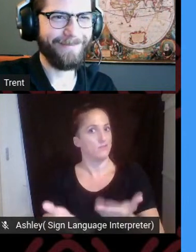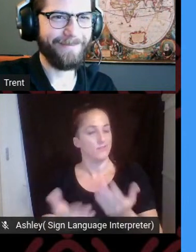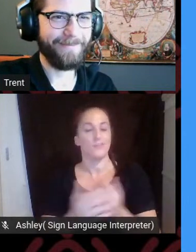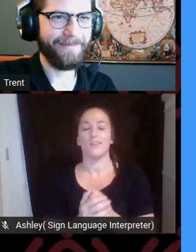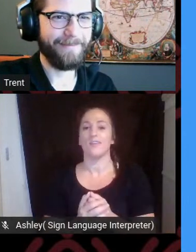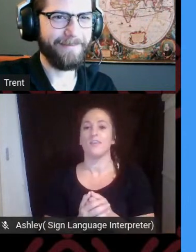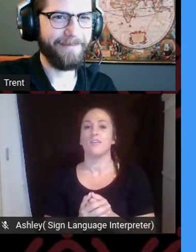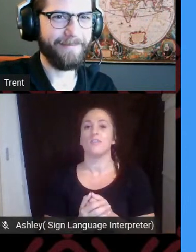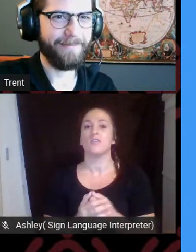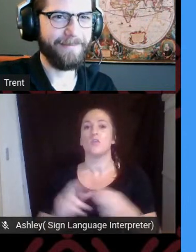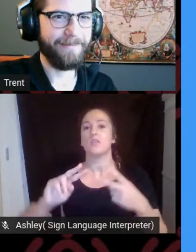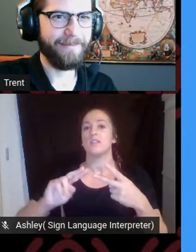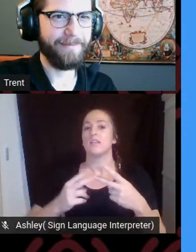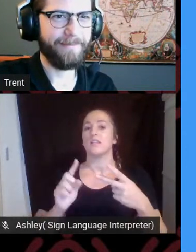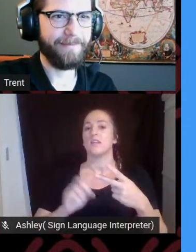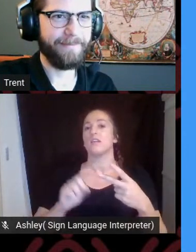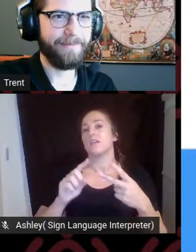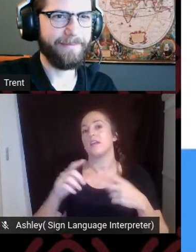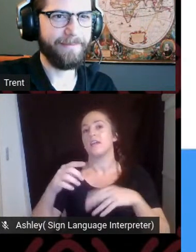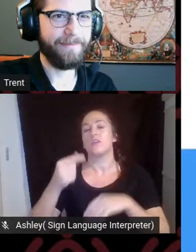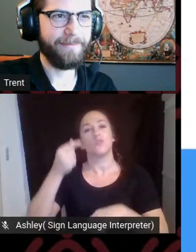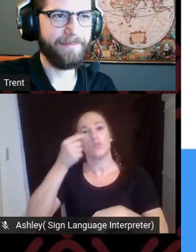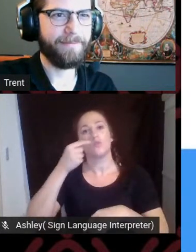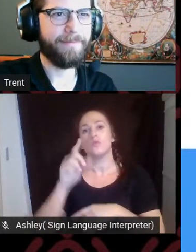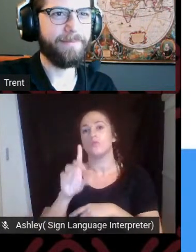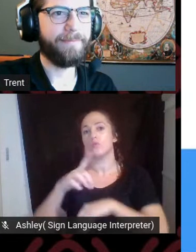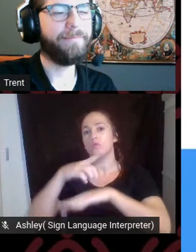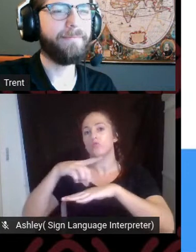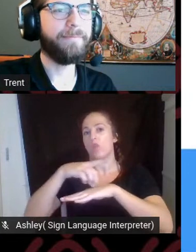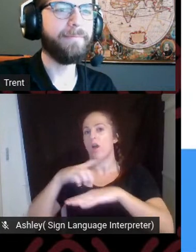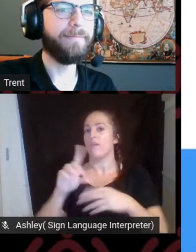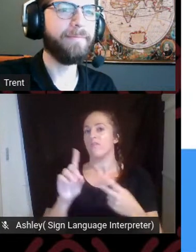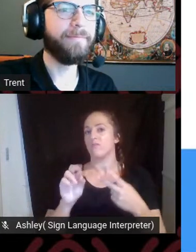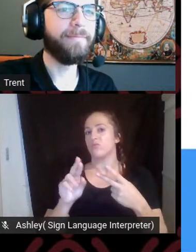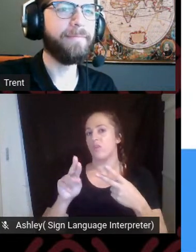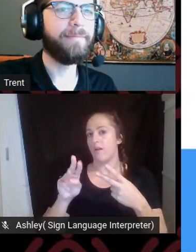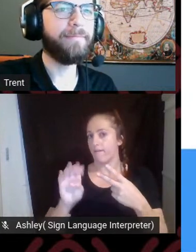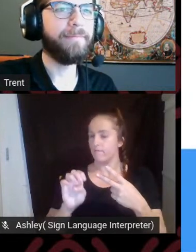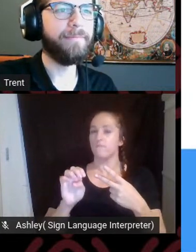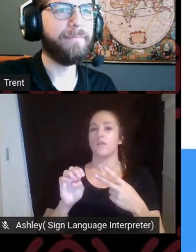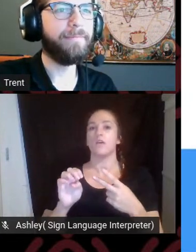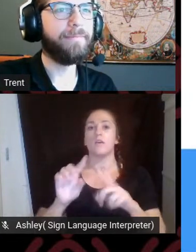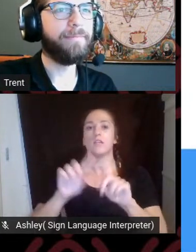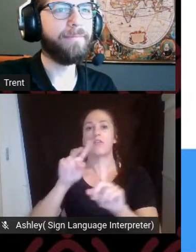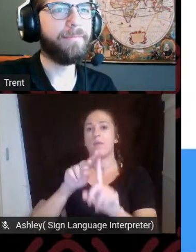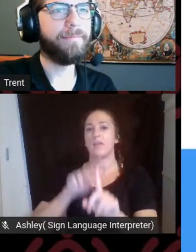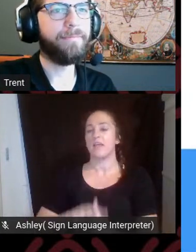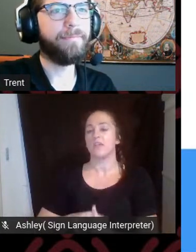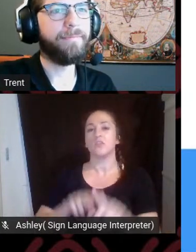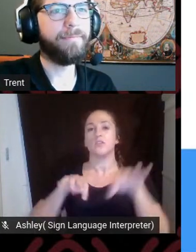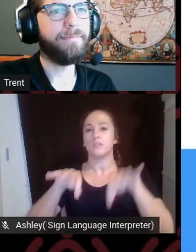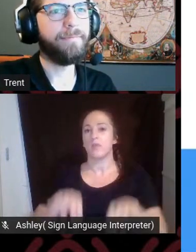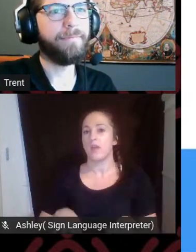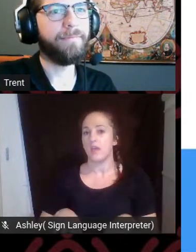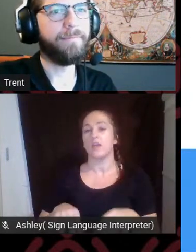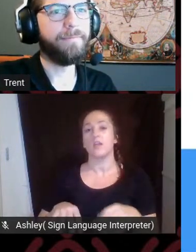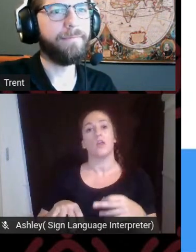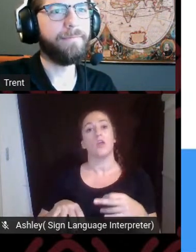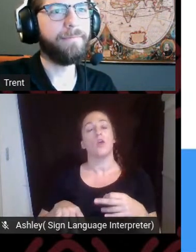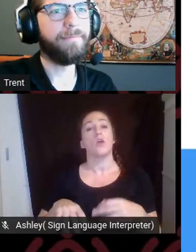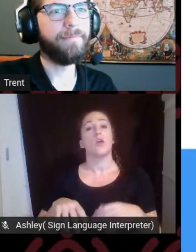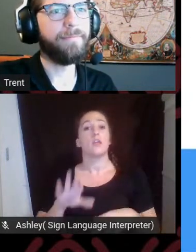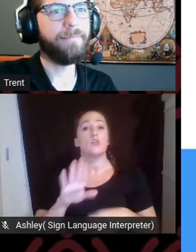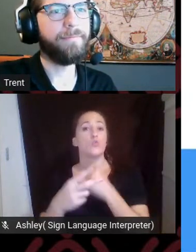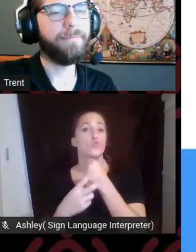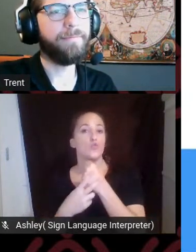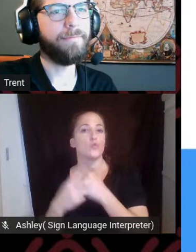Google Drive, right? We've discussed all of these applications, but your Google Drive is really like your storage.